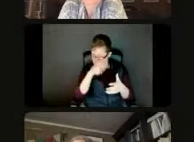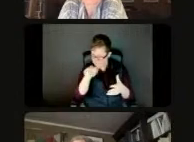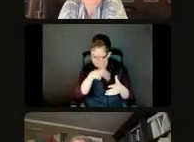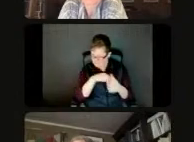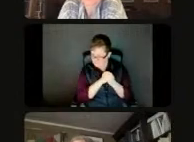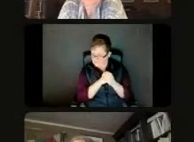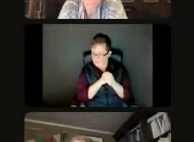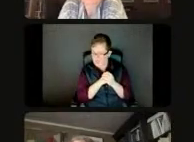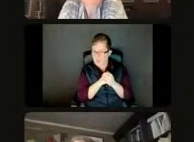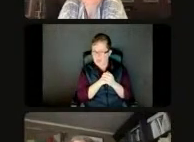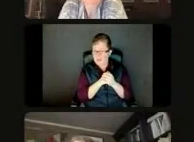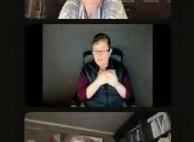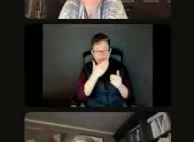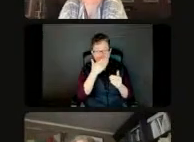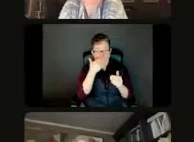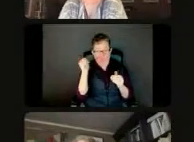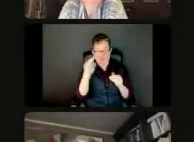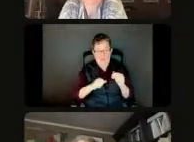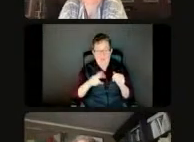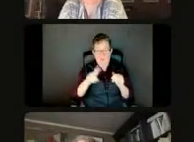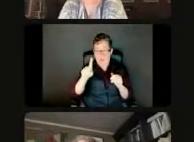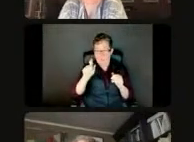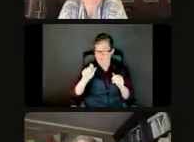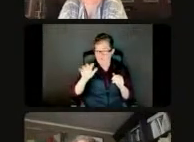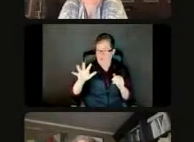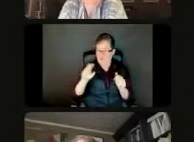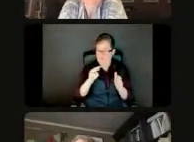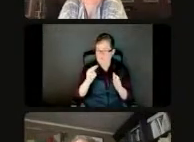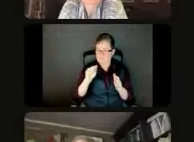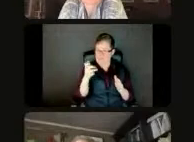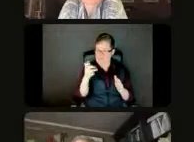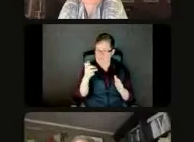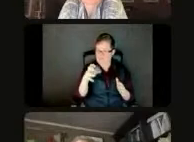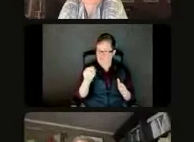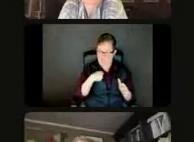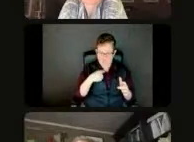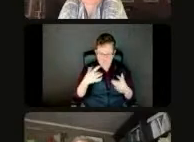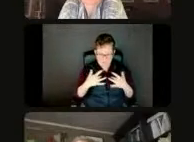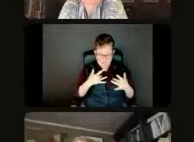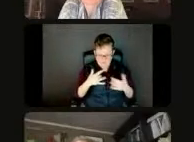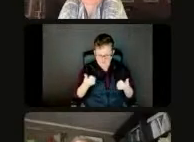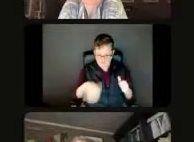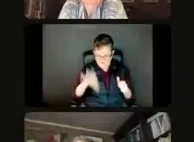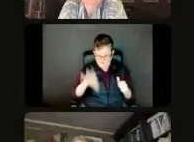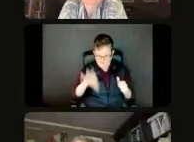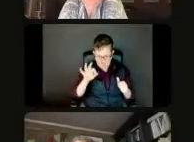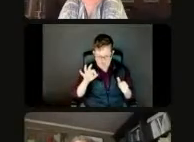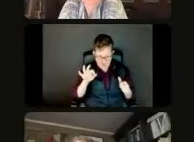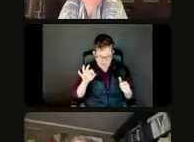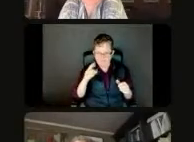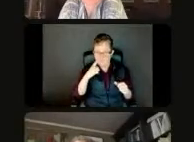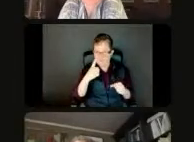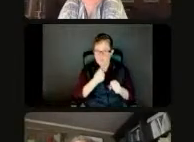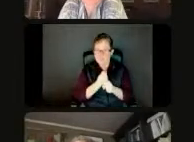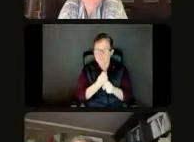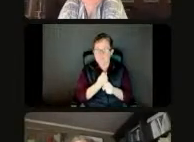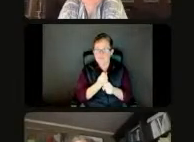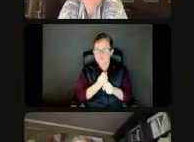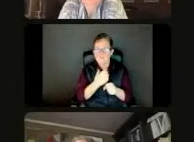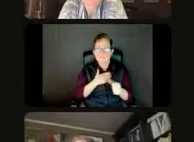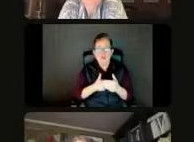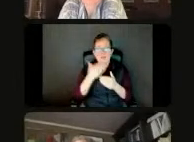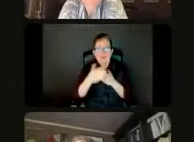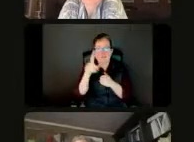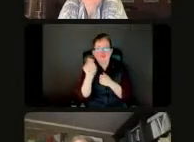Which is a lot better than the $1.5 million, which I was really worried about trying to find, at least for a year. And my next question is